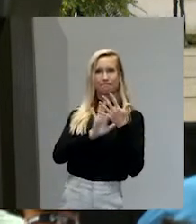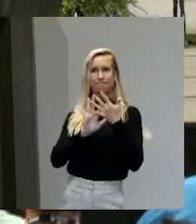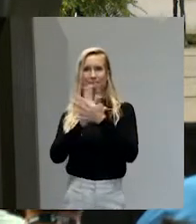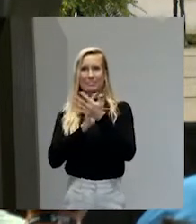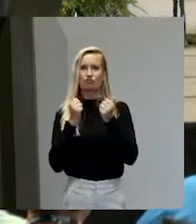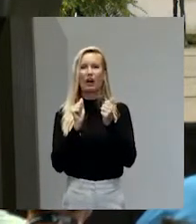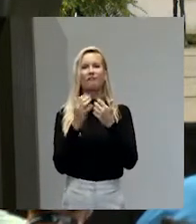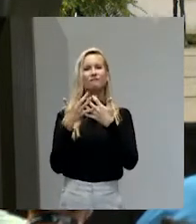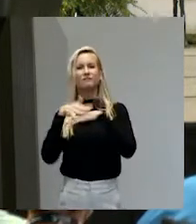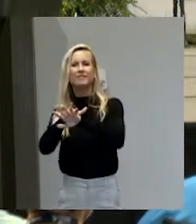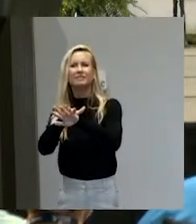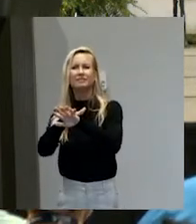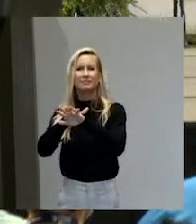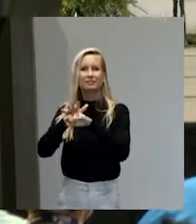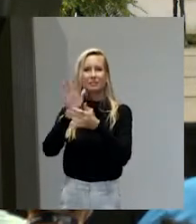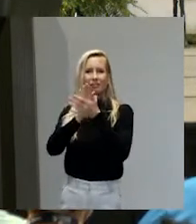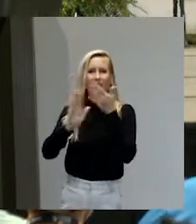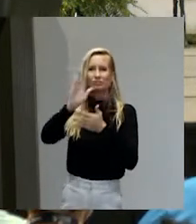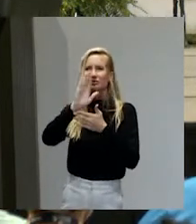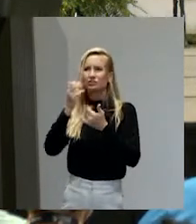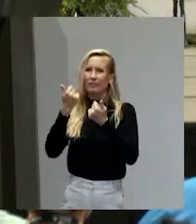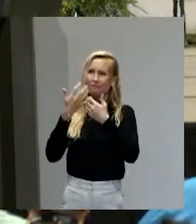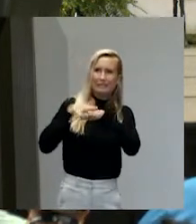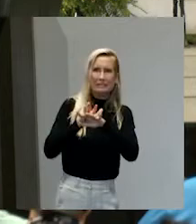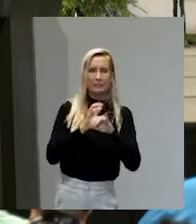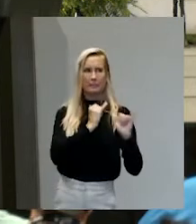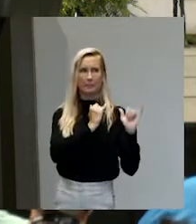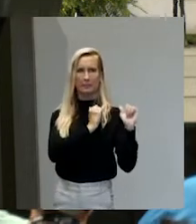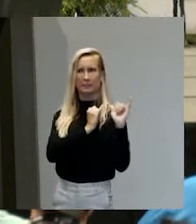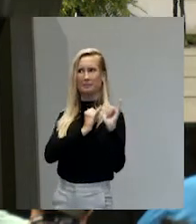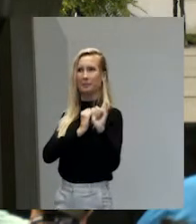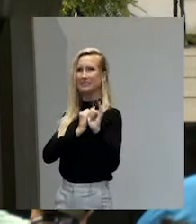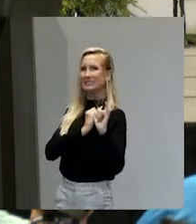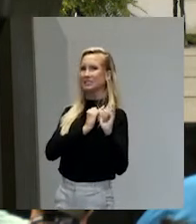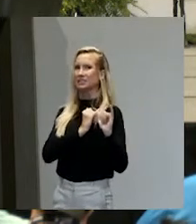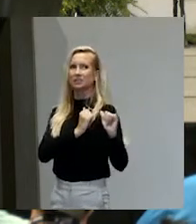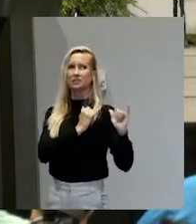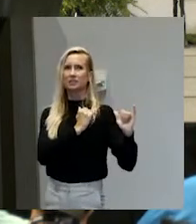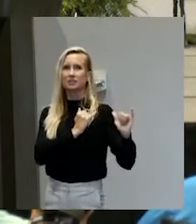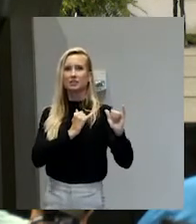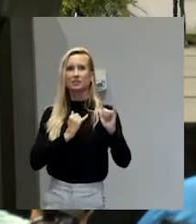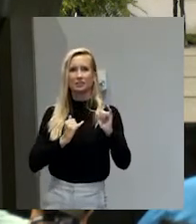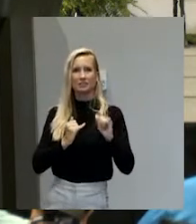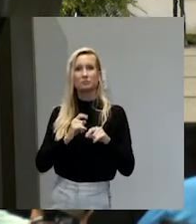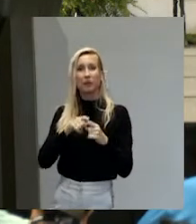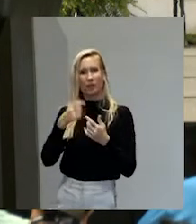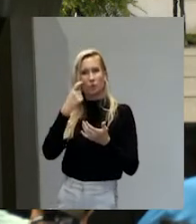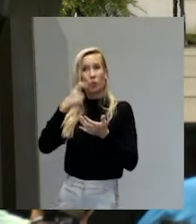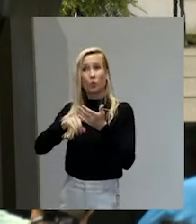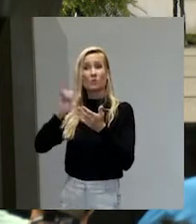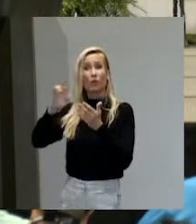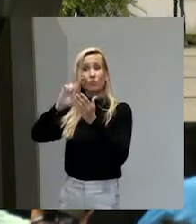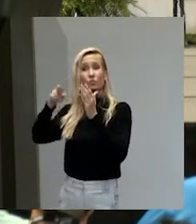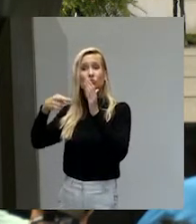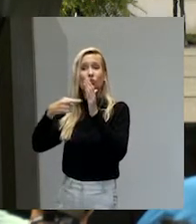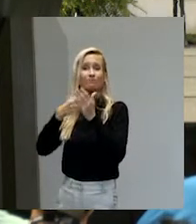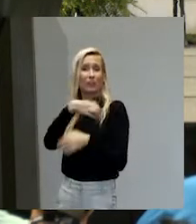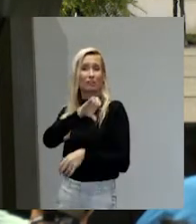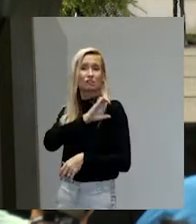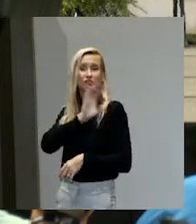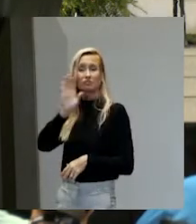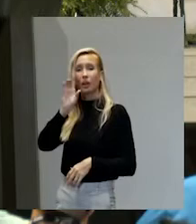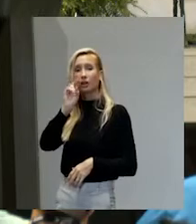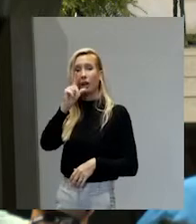he just kind of lets it go. He's somebody, he's braver than me in a lot of ways. I think he just was